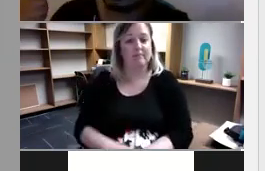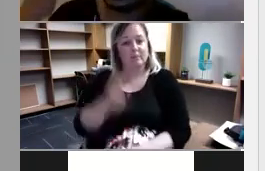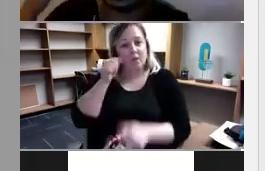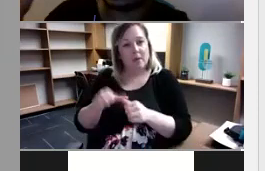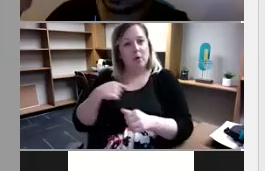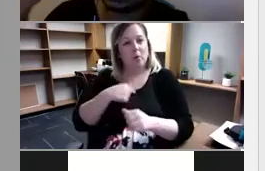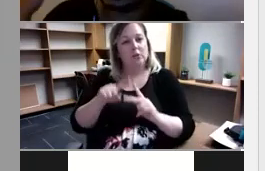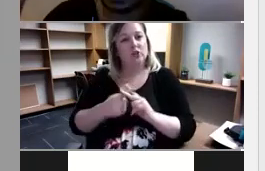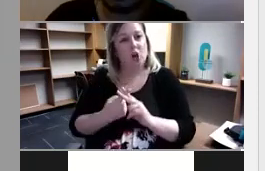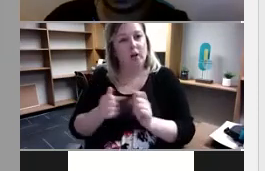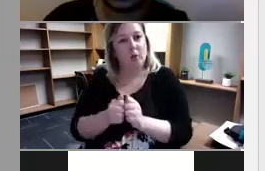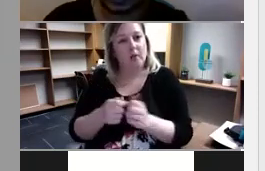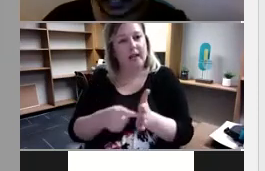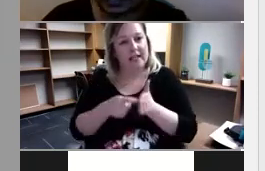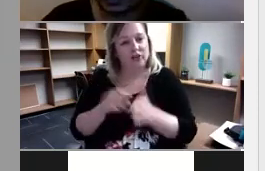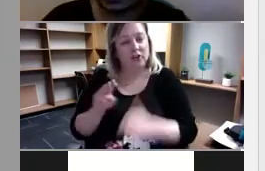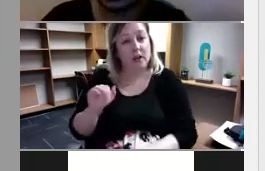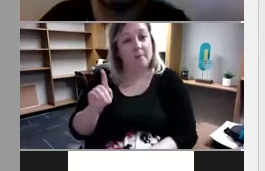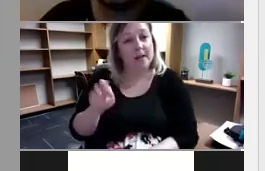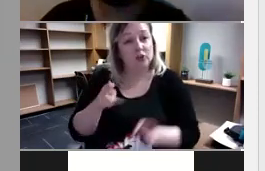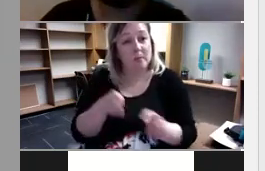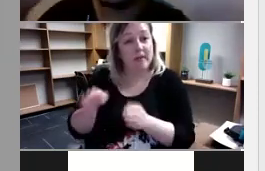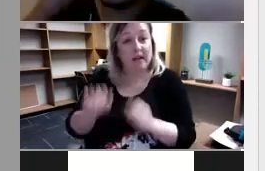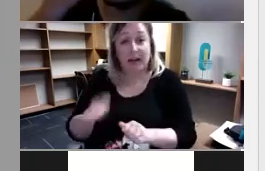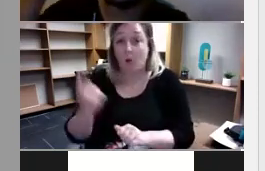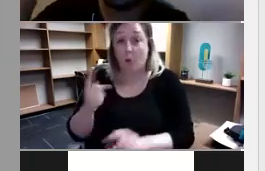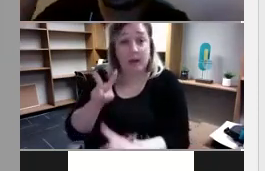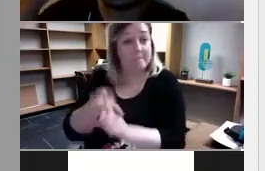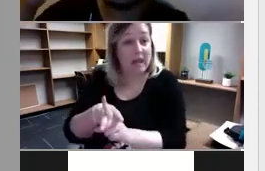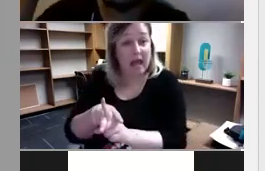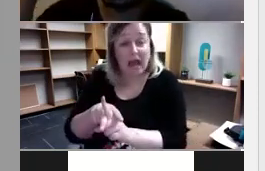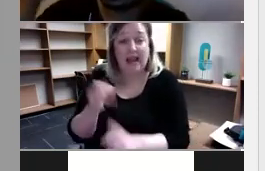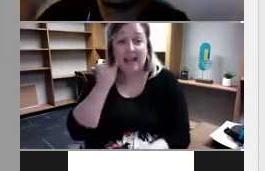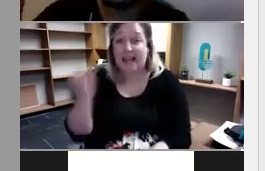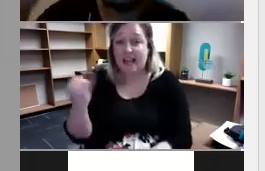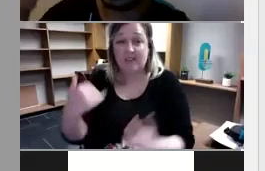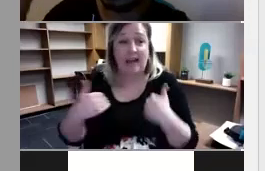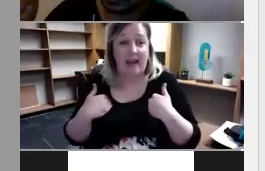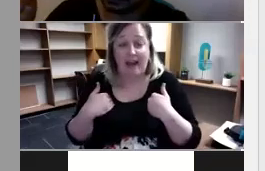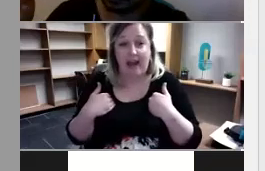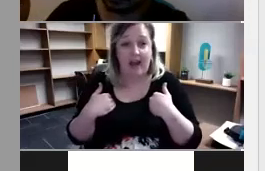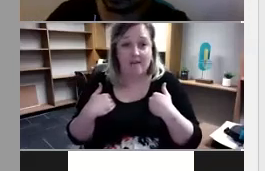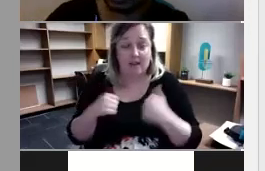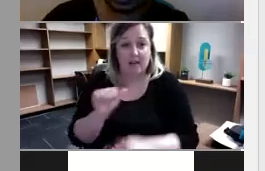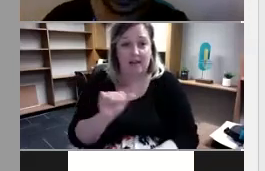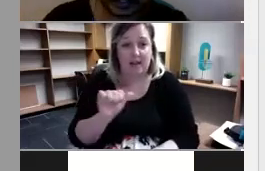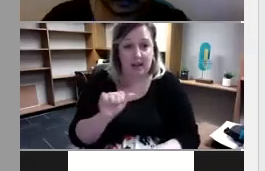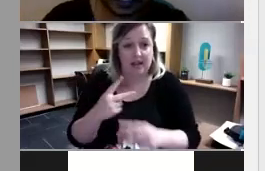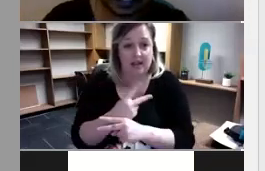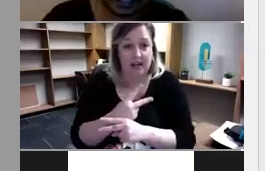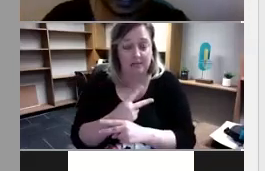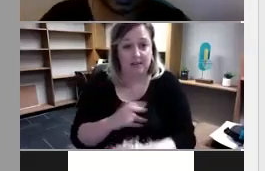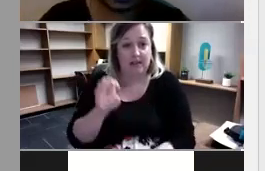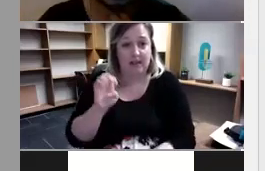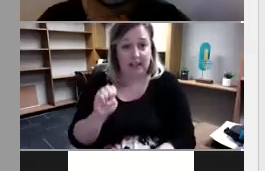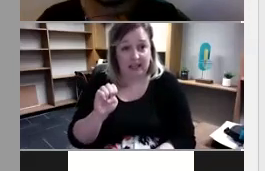that master method can only be applied to cases where we have A times T of n by B, right? So